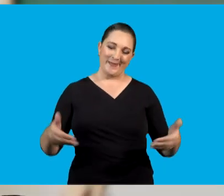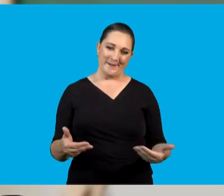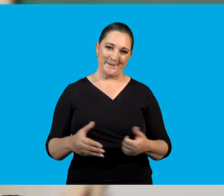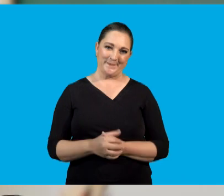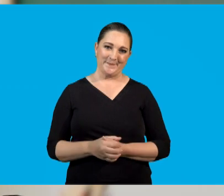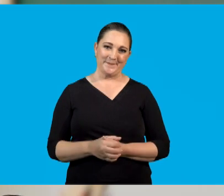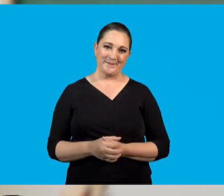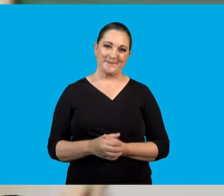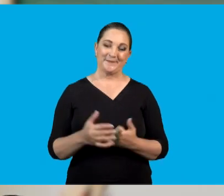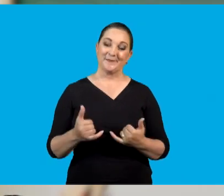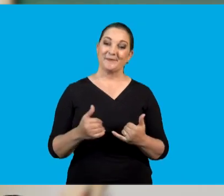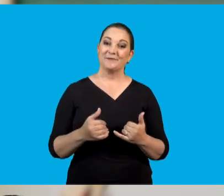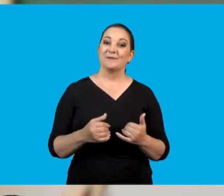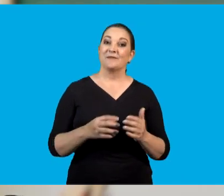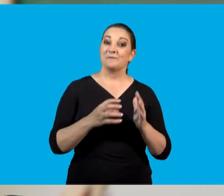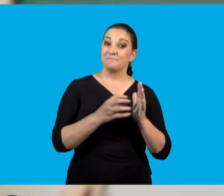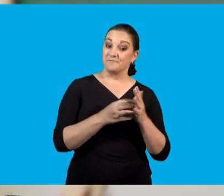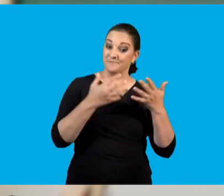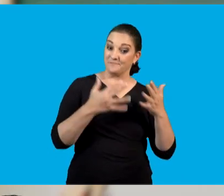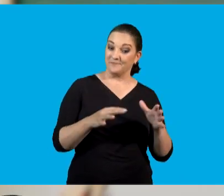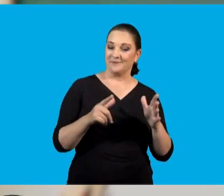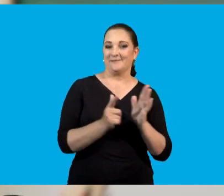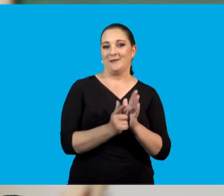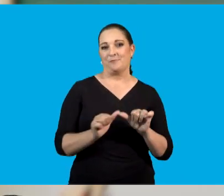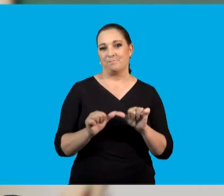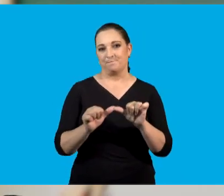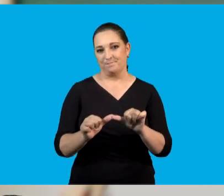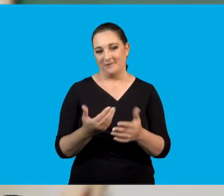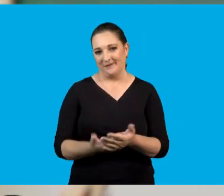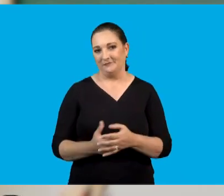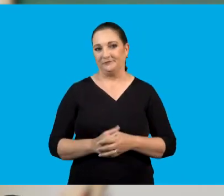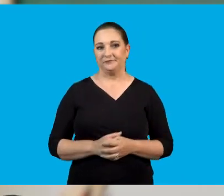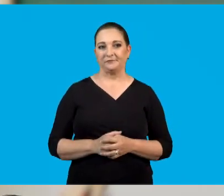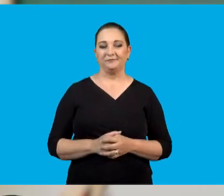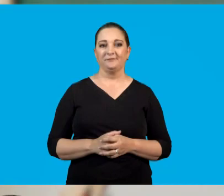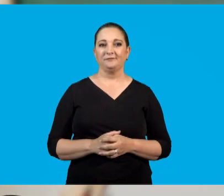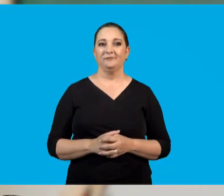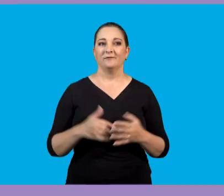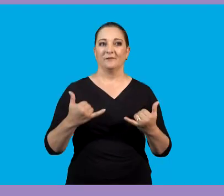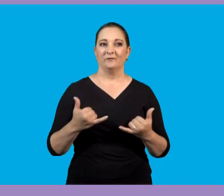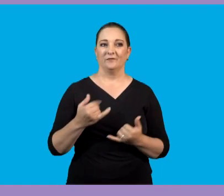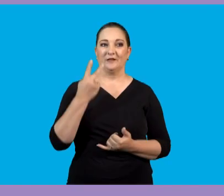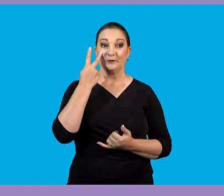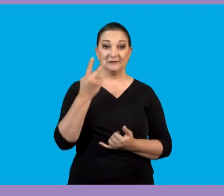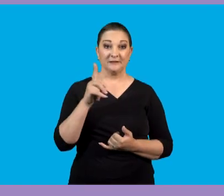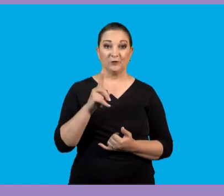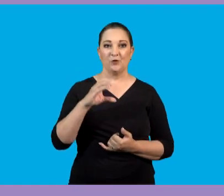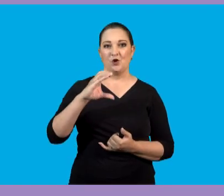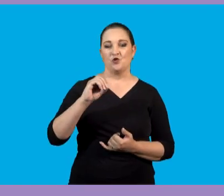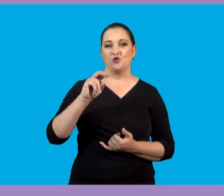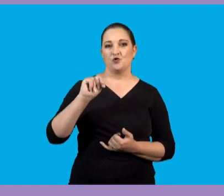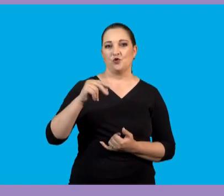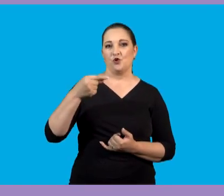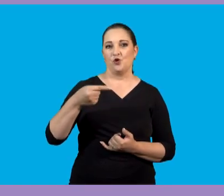Welcome back from the ad break, and let's continue with our lesson. So we are now going to be looking at congruency, which is the next point in